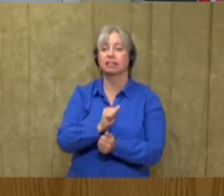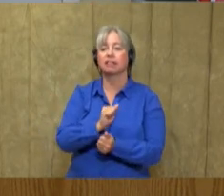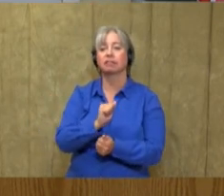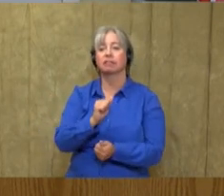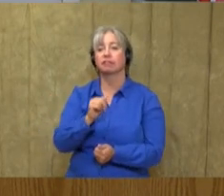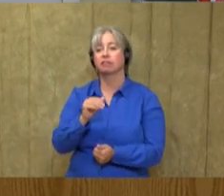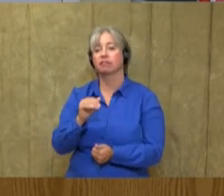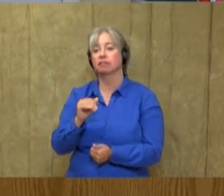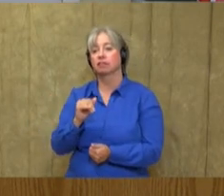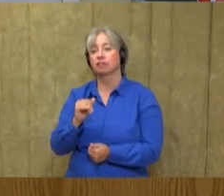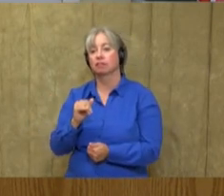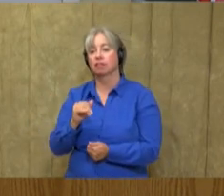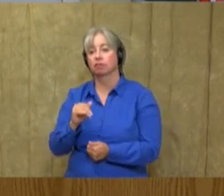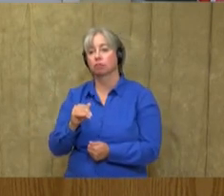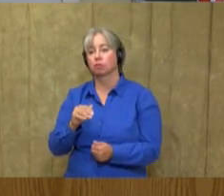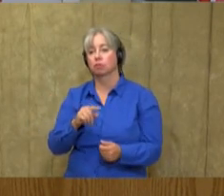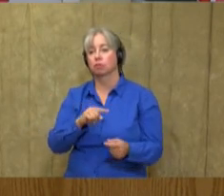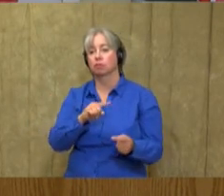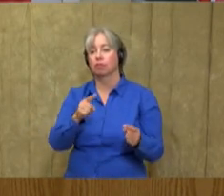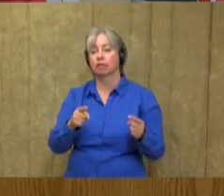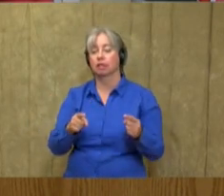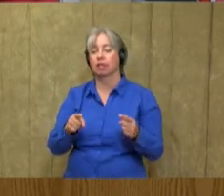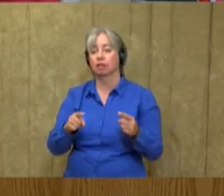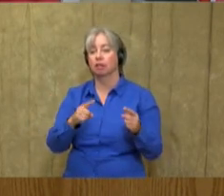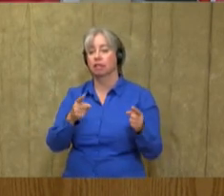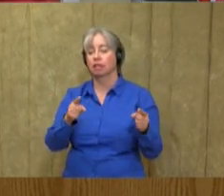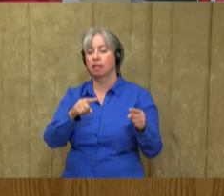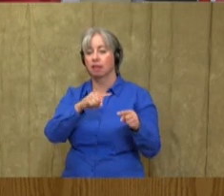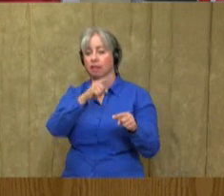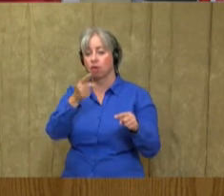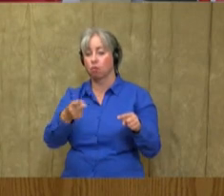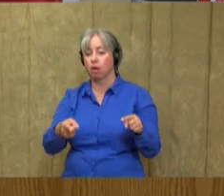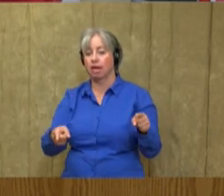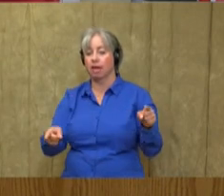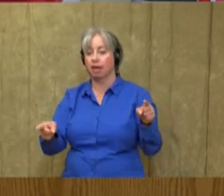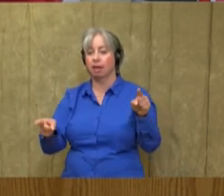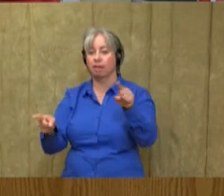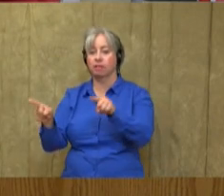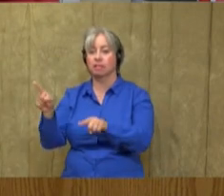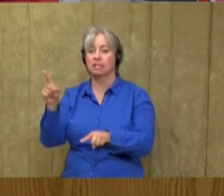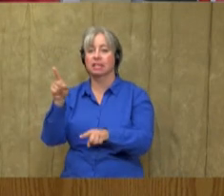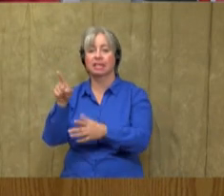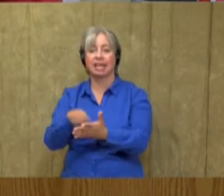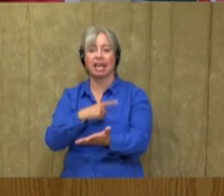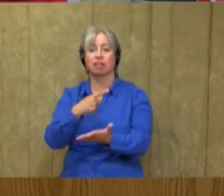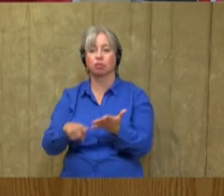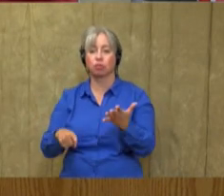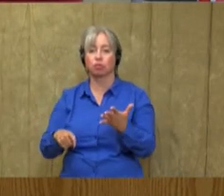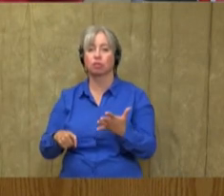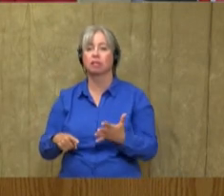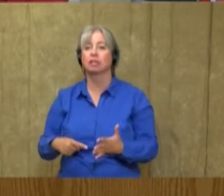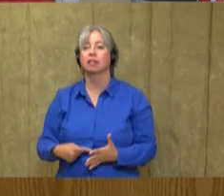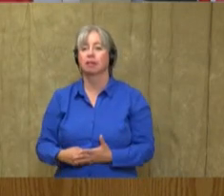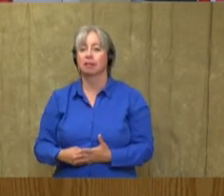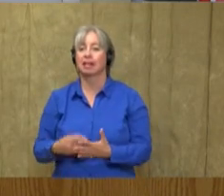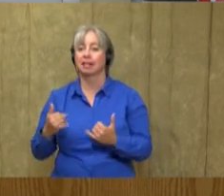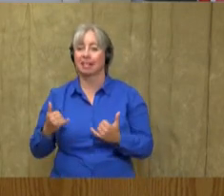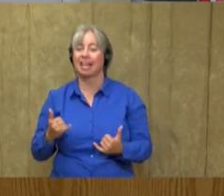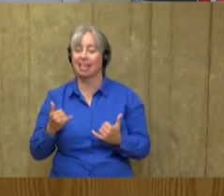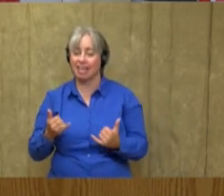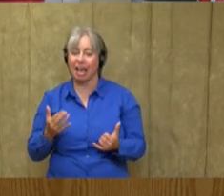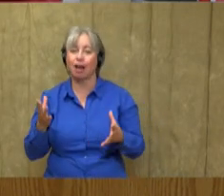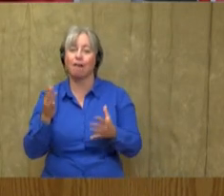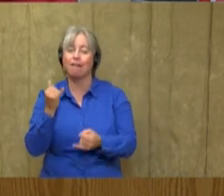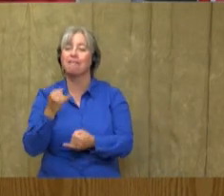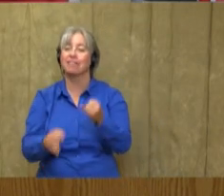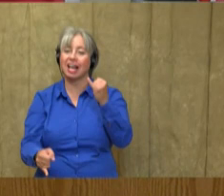where the waves will actually cancel each other out. All right, I'm gonna move on so I can close this up real quick. There we go, that's where I was trying to